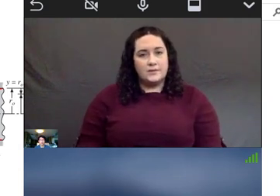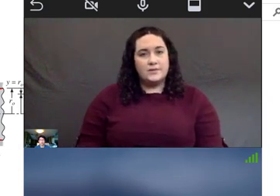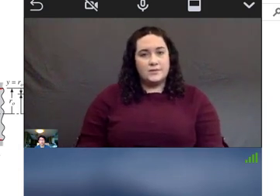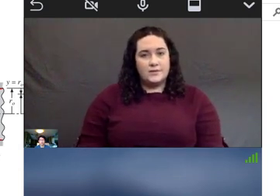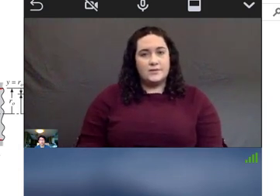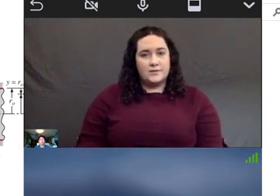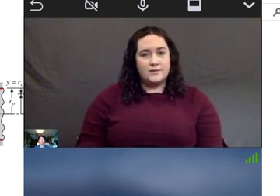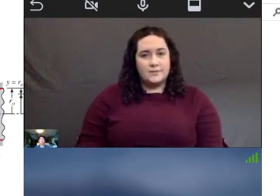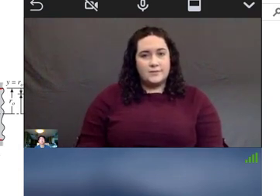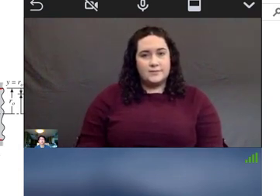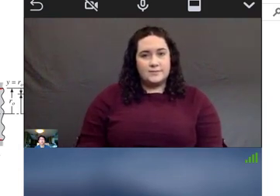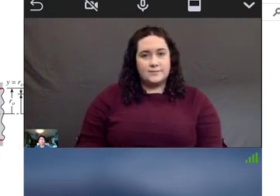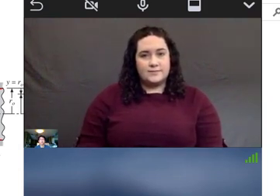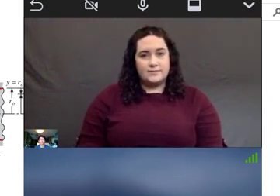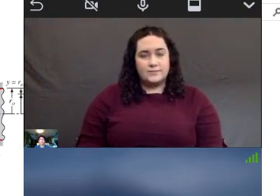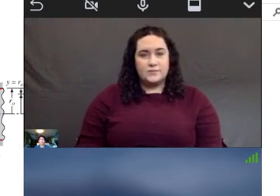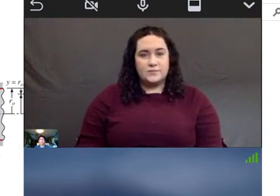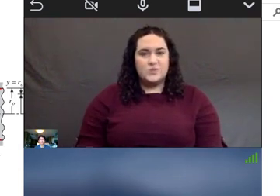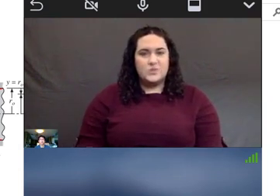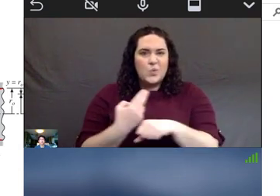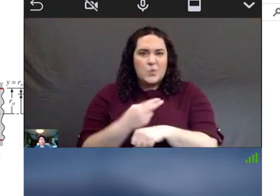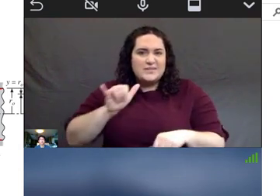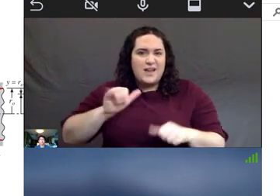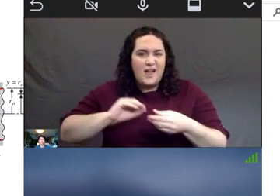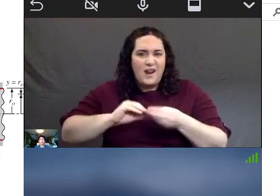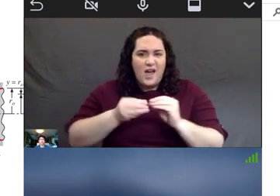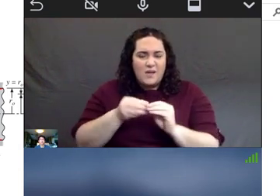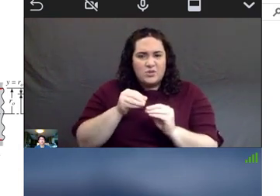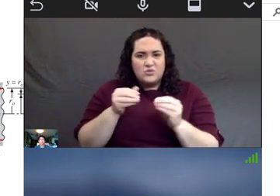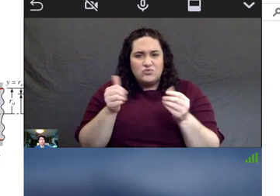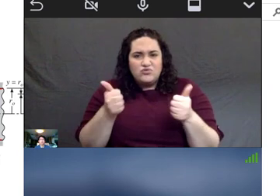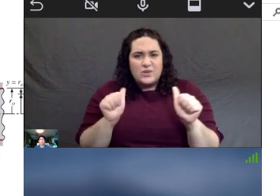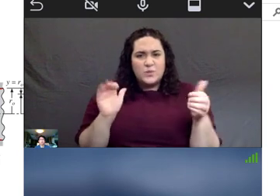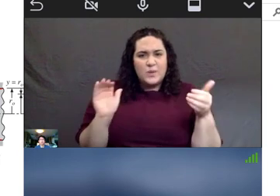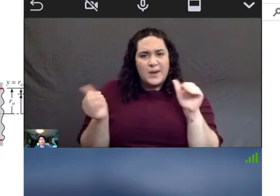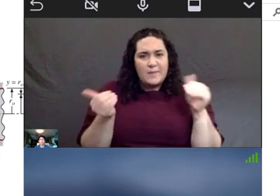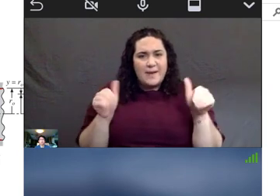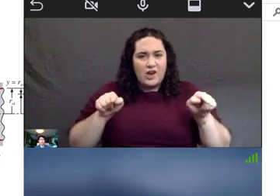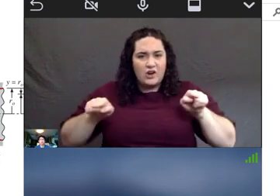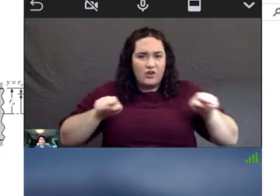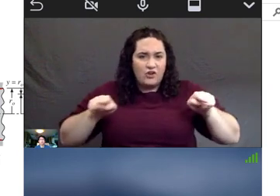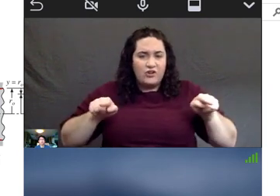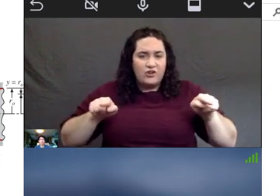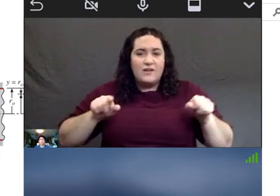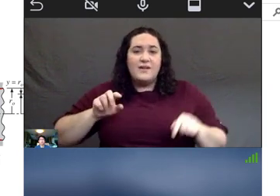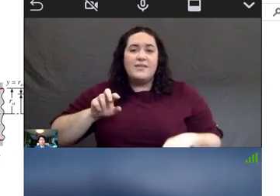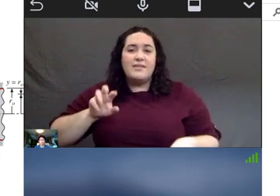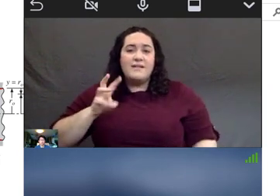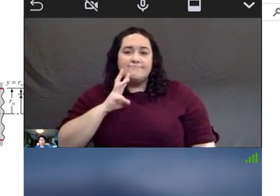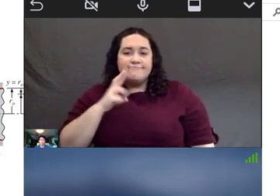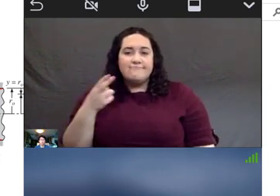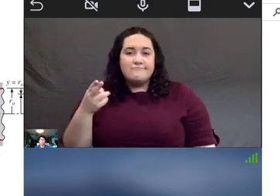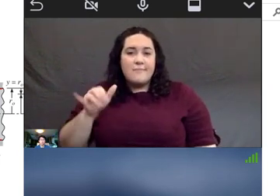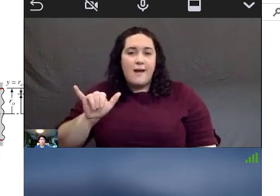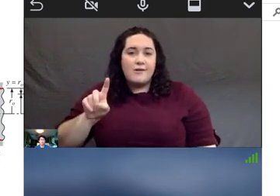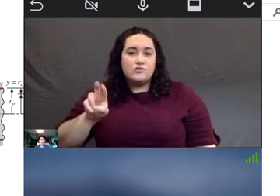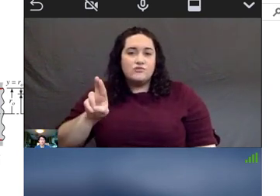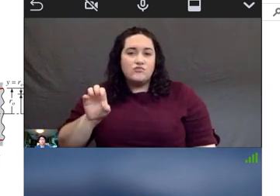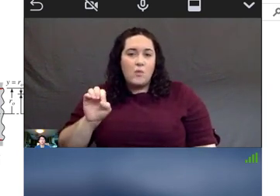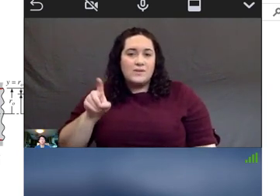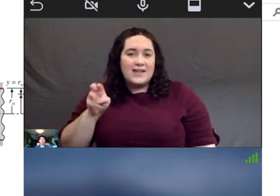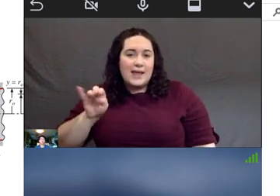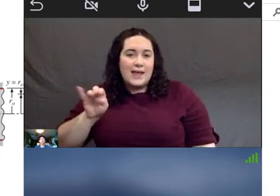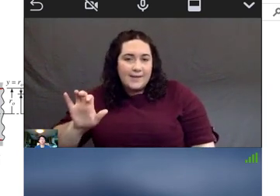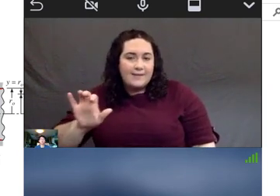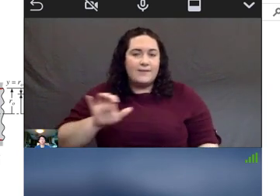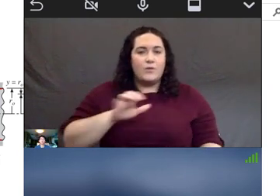So what we've been trying to do for these problems is, you know, this whole last module is kind of about how do we find H, or how do we find